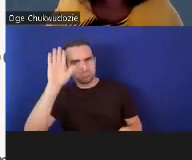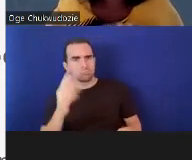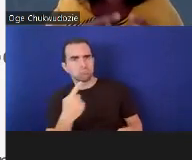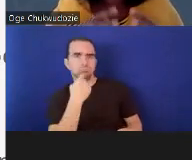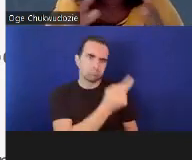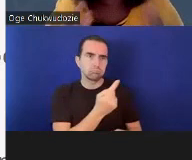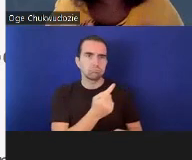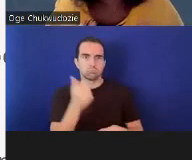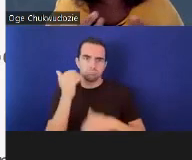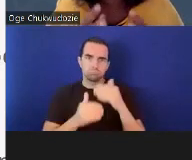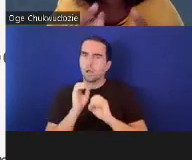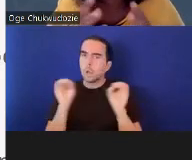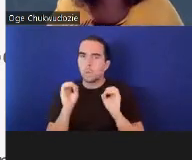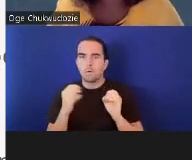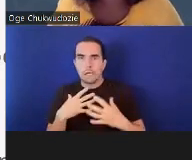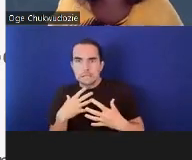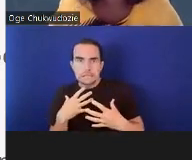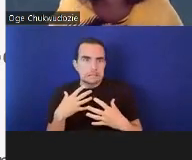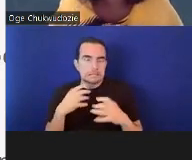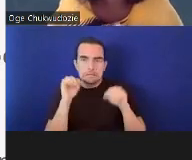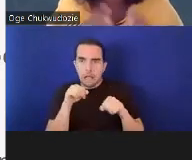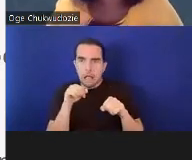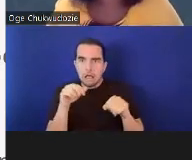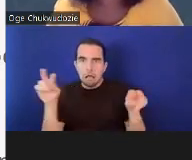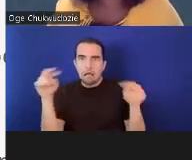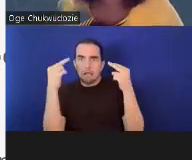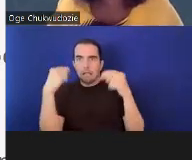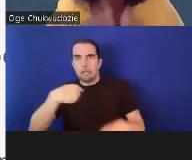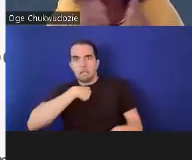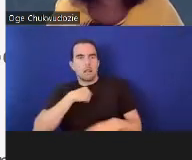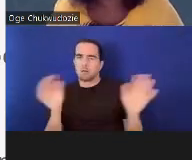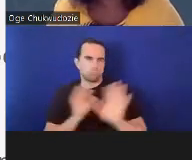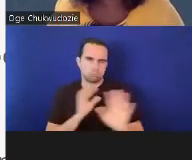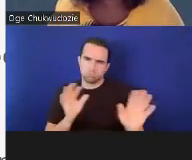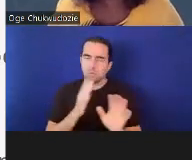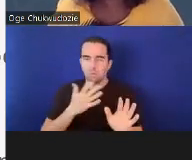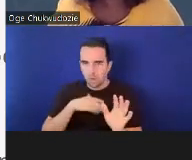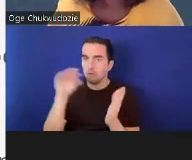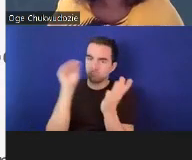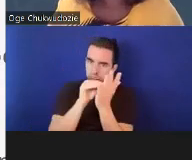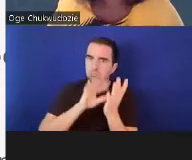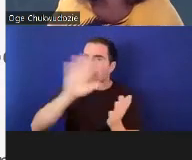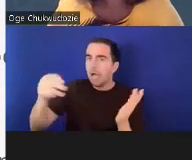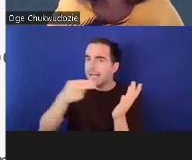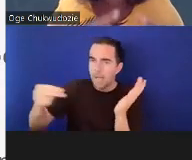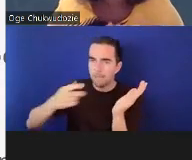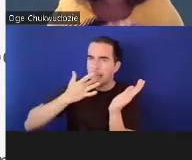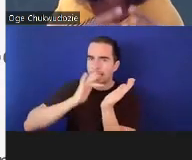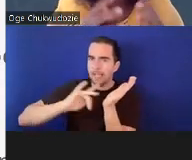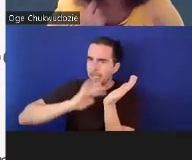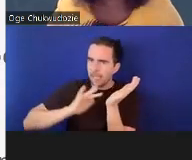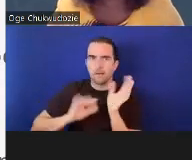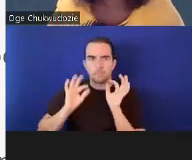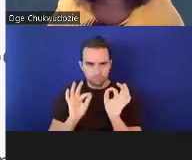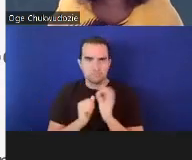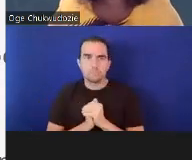so they shouldn't fear that they will be found out and stigmatized. Even if the person is